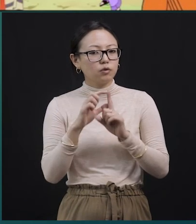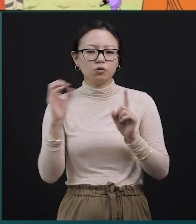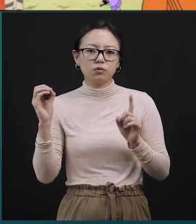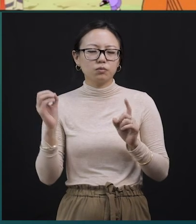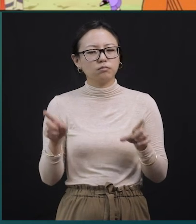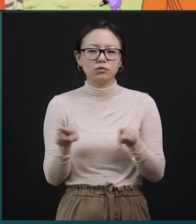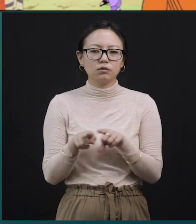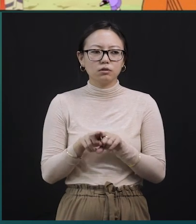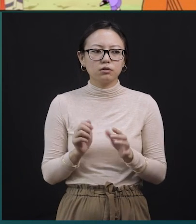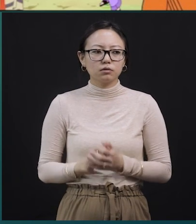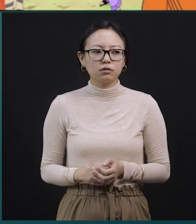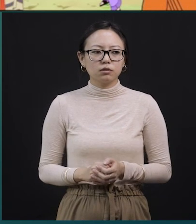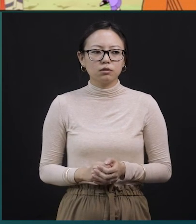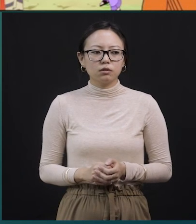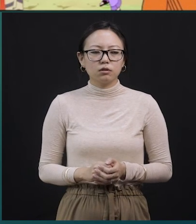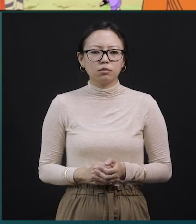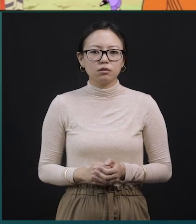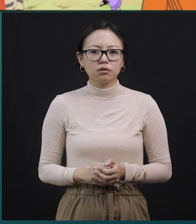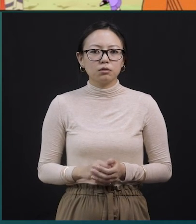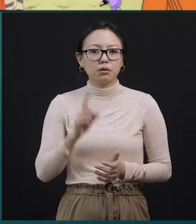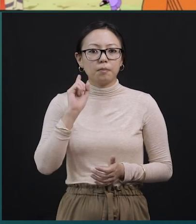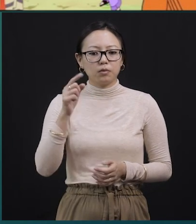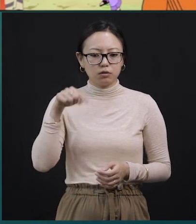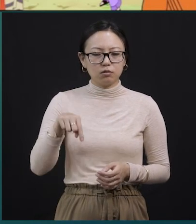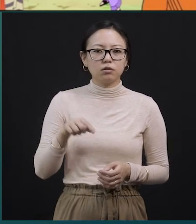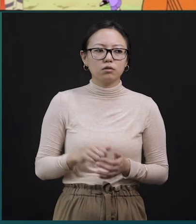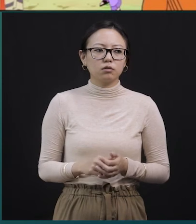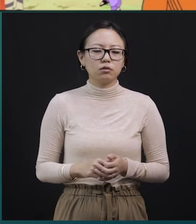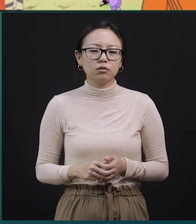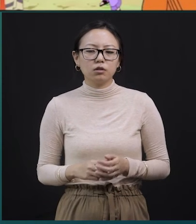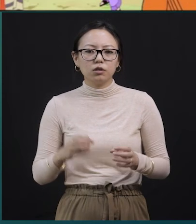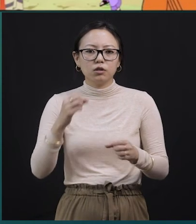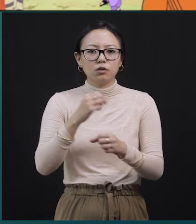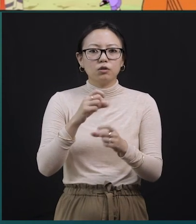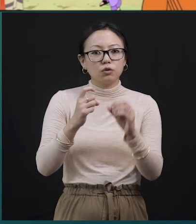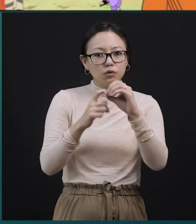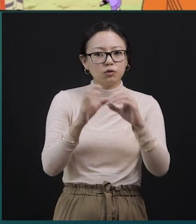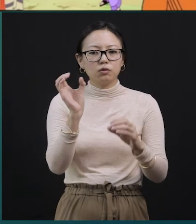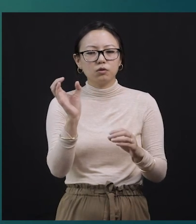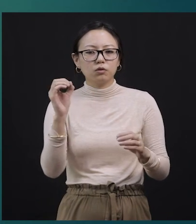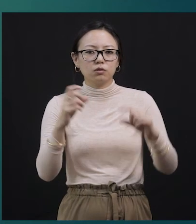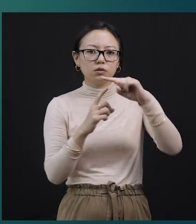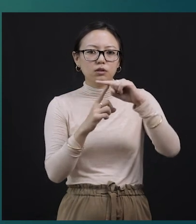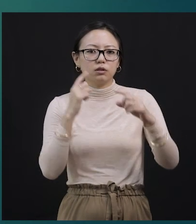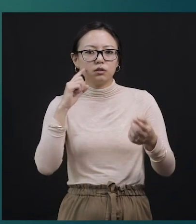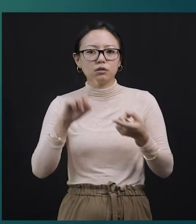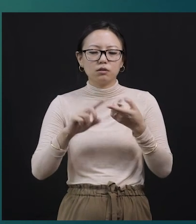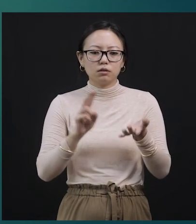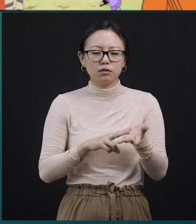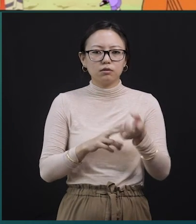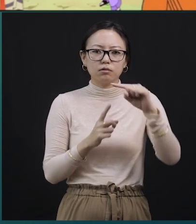the remainder, but this is without quotient. All right, you just need to see about the